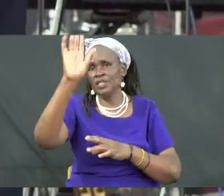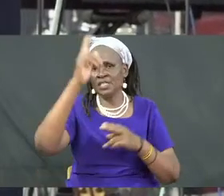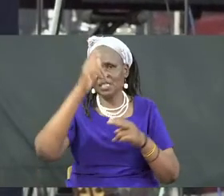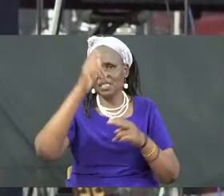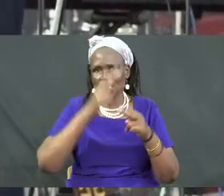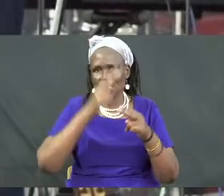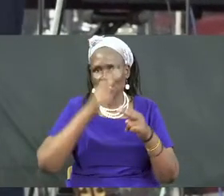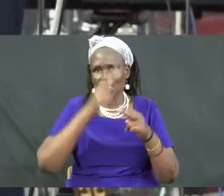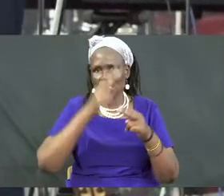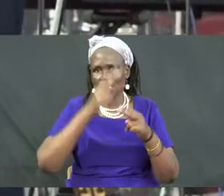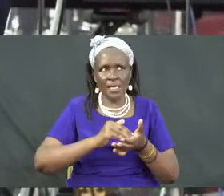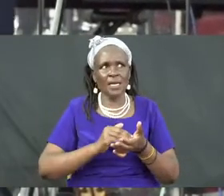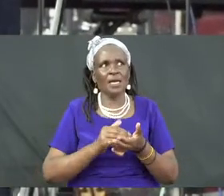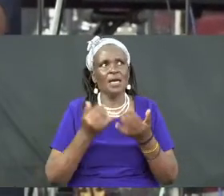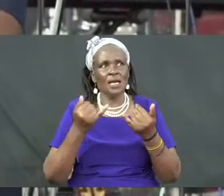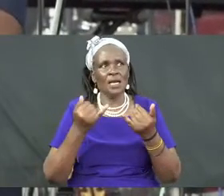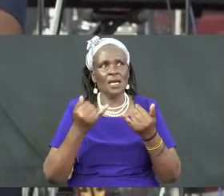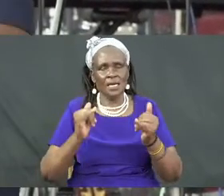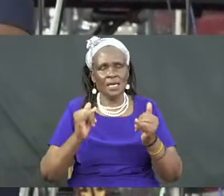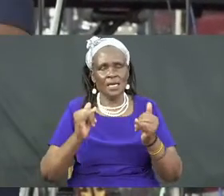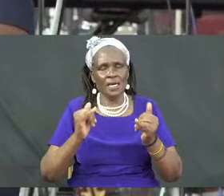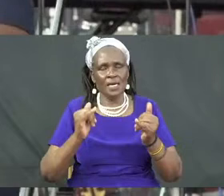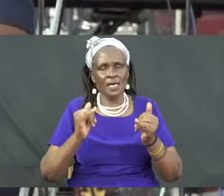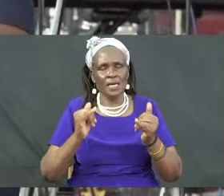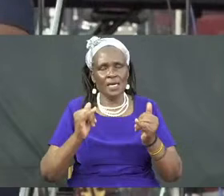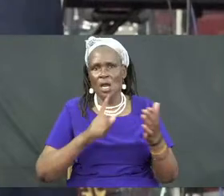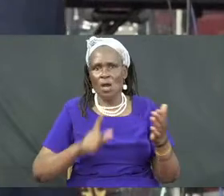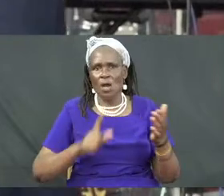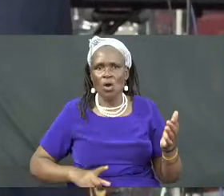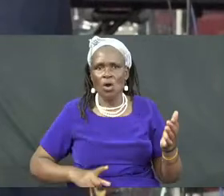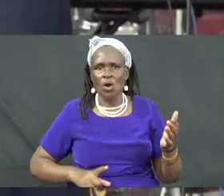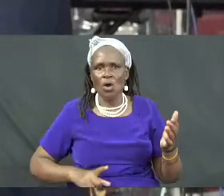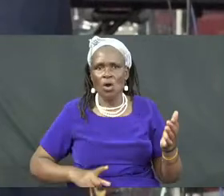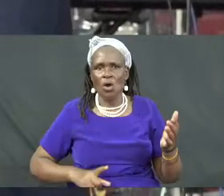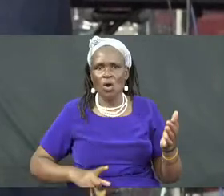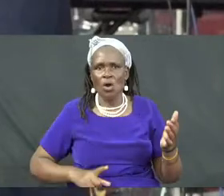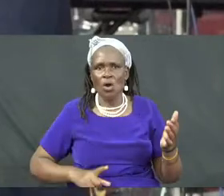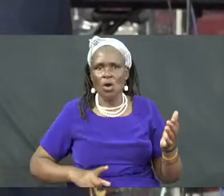again, let's appreciate the Lord for our children.